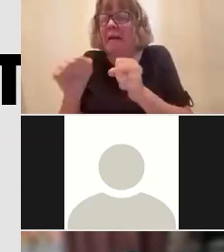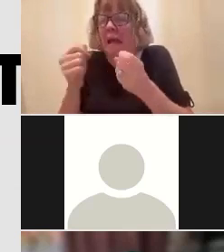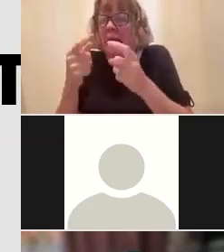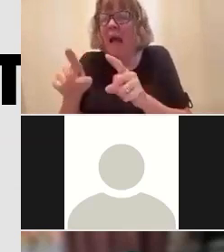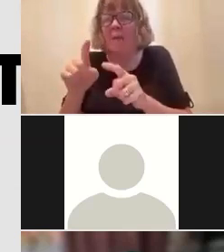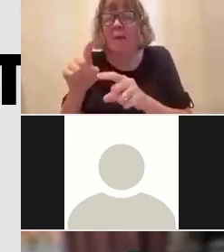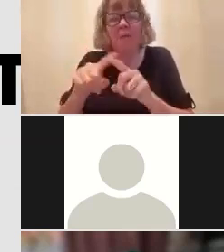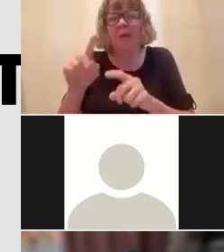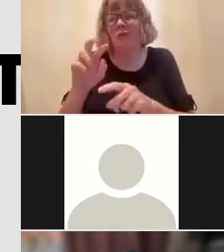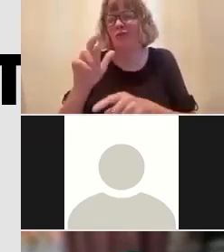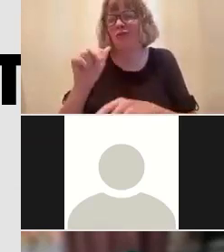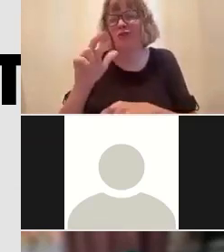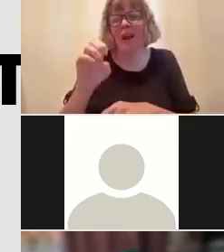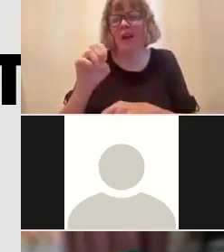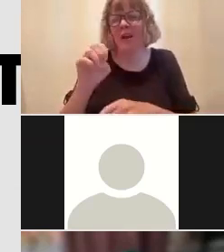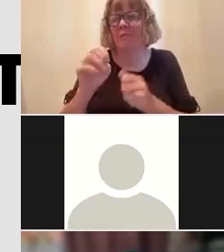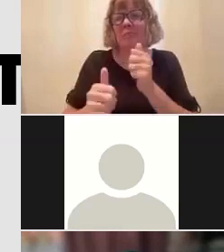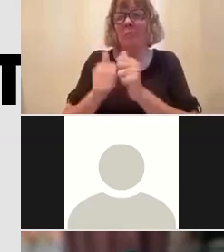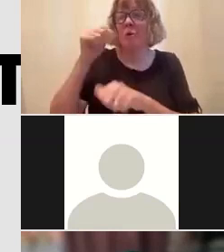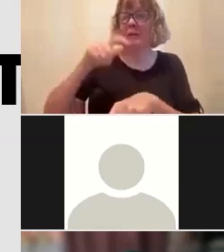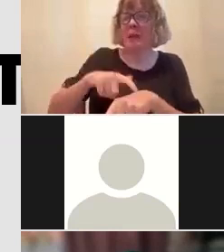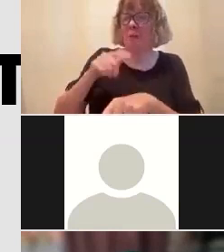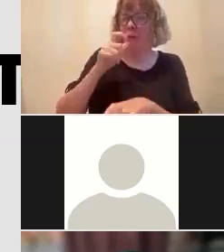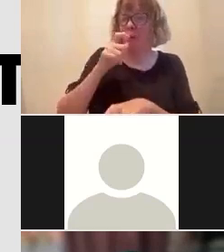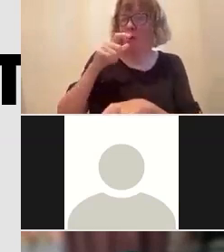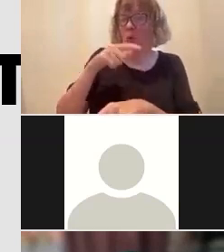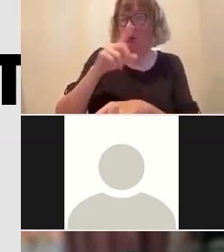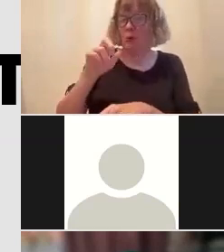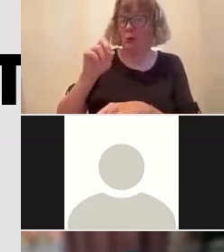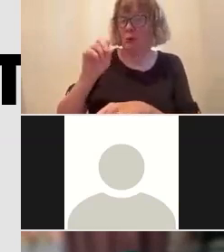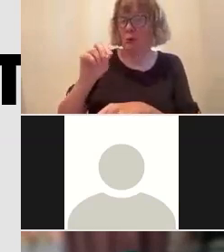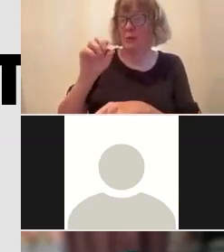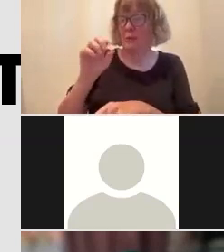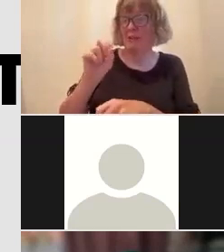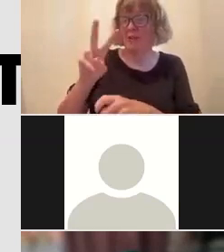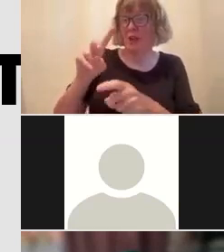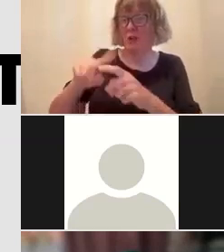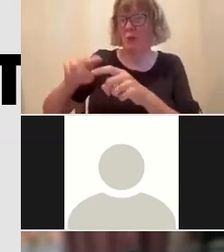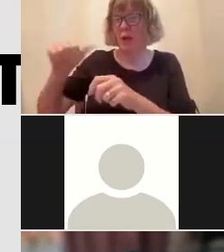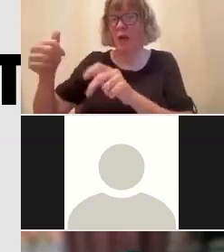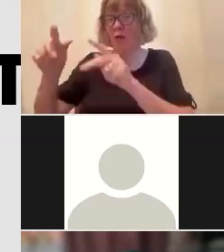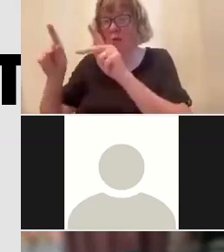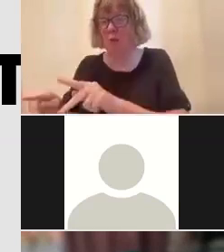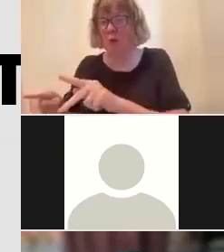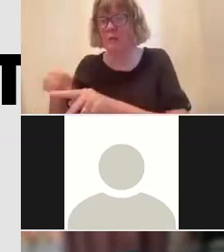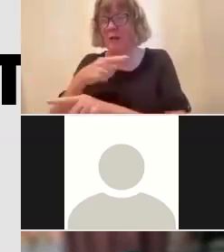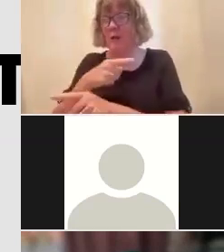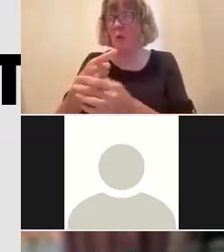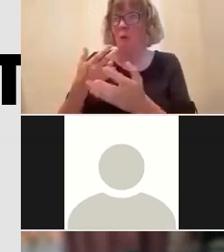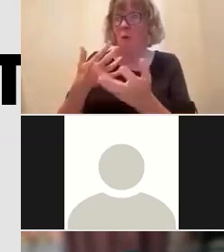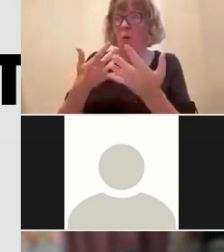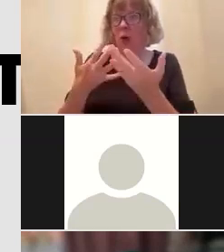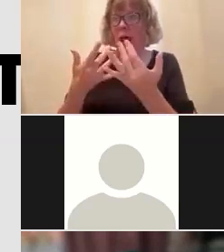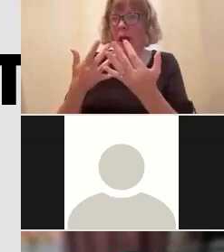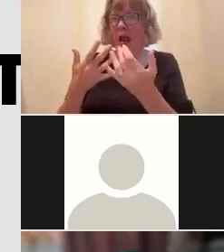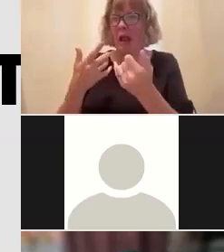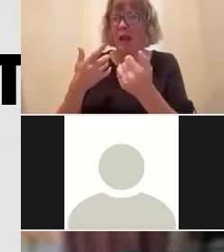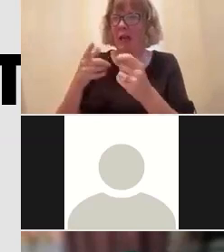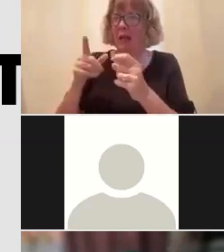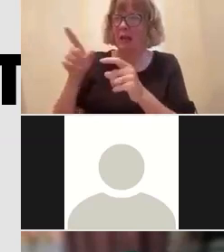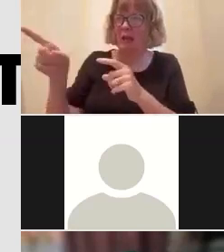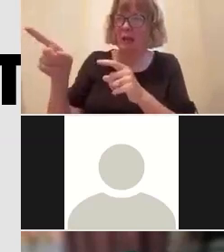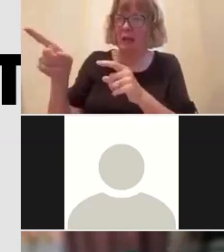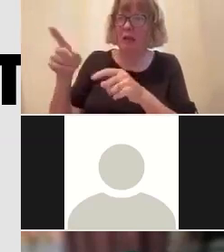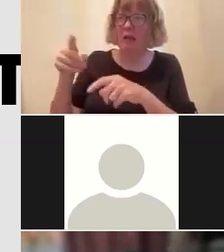time, a sexual violence perpetrator is waiting to find someone who they have easy access to, who they